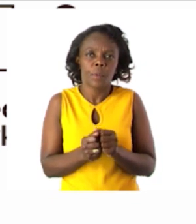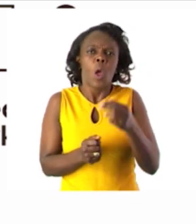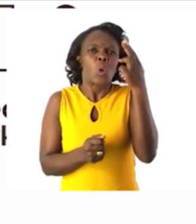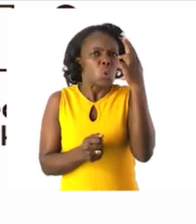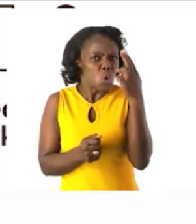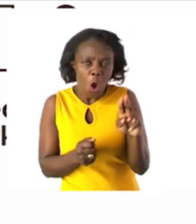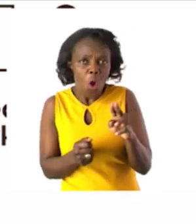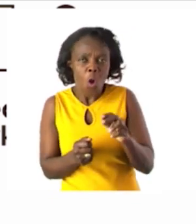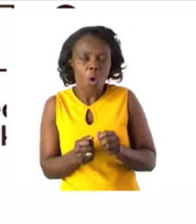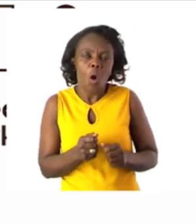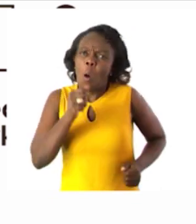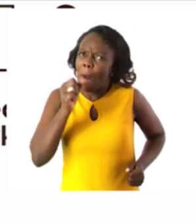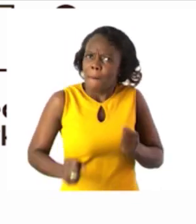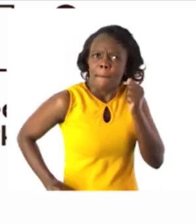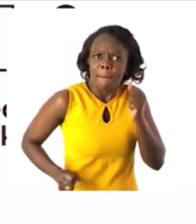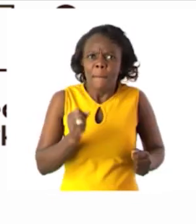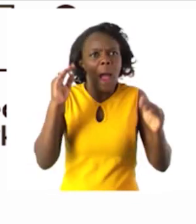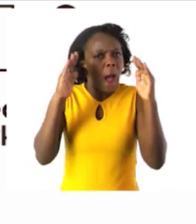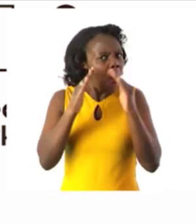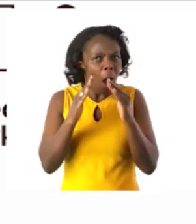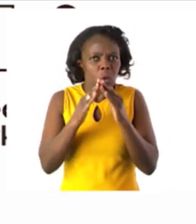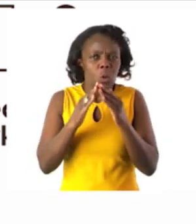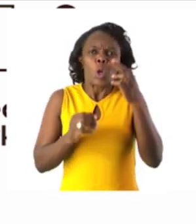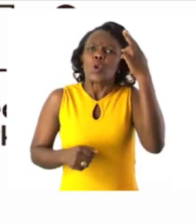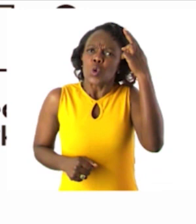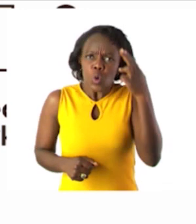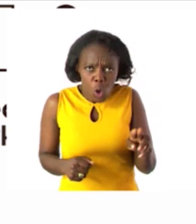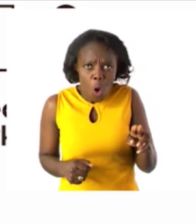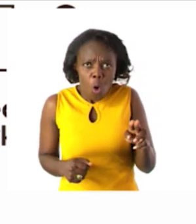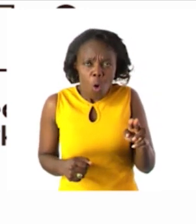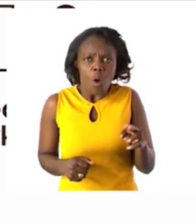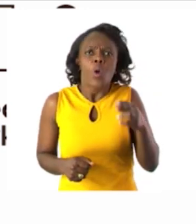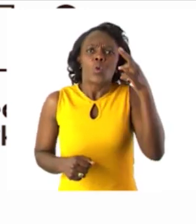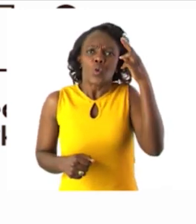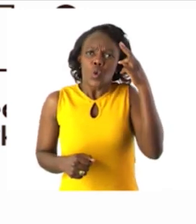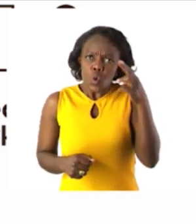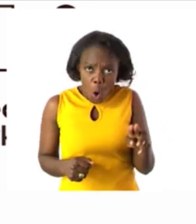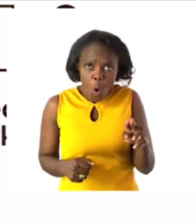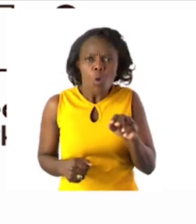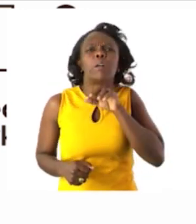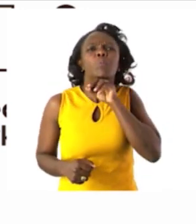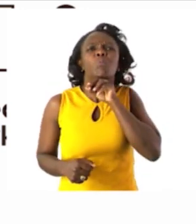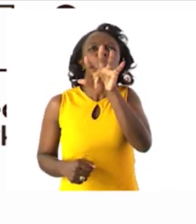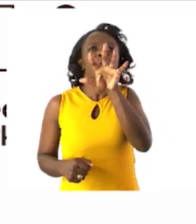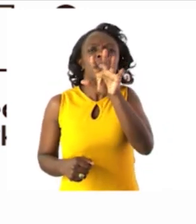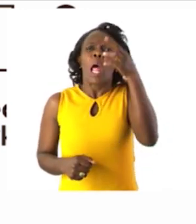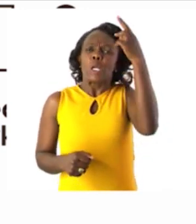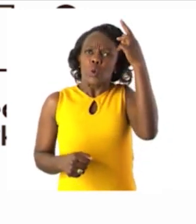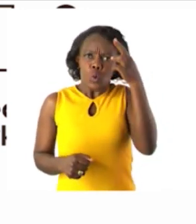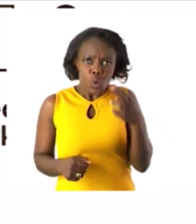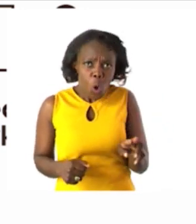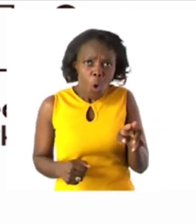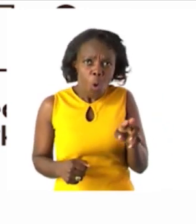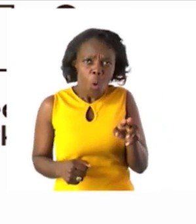No, do not run in the house. No, do not run in the house. Something is missing there. It can